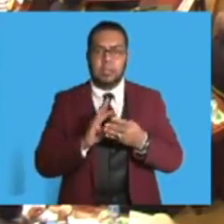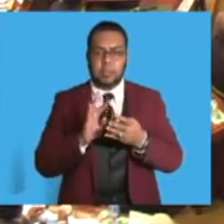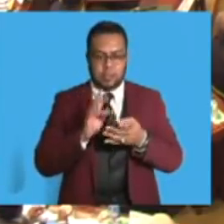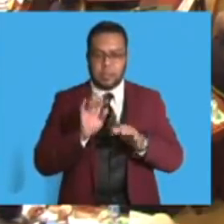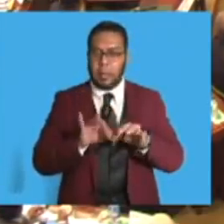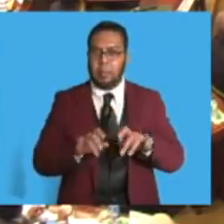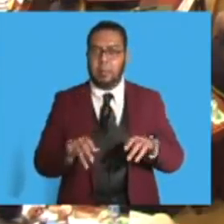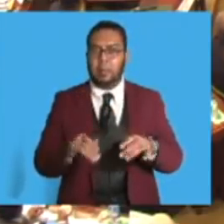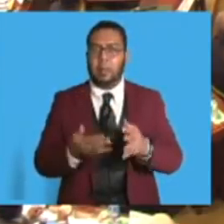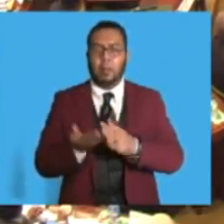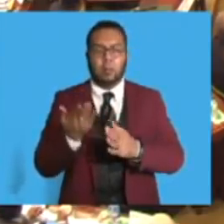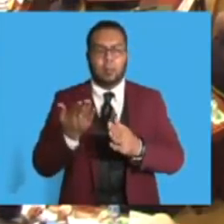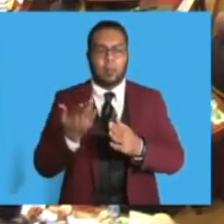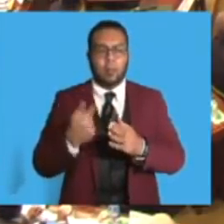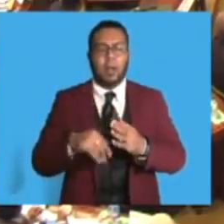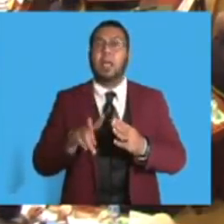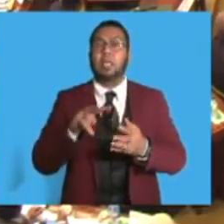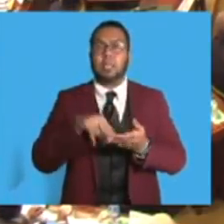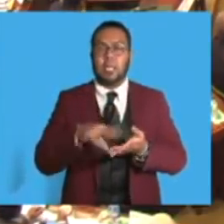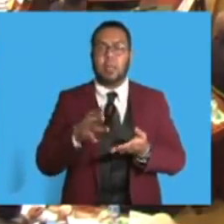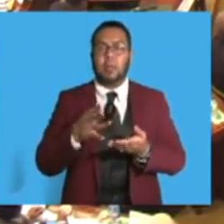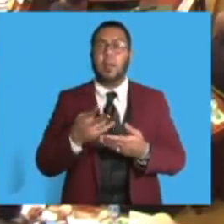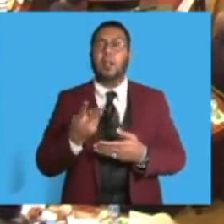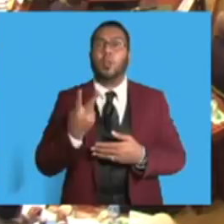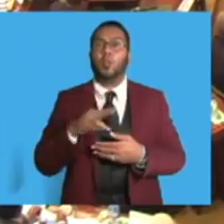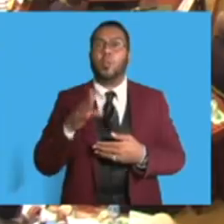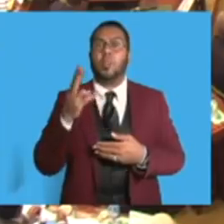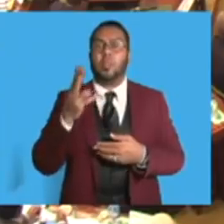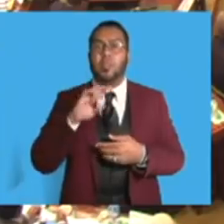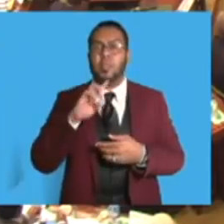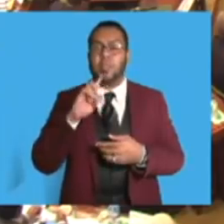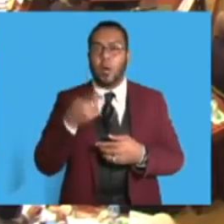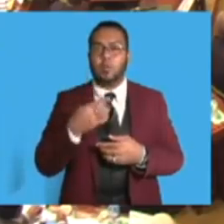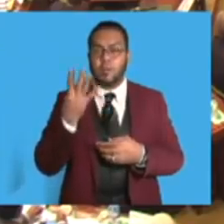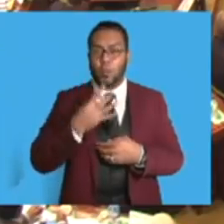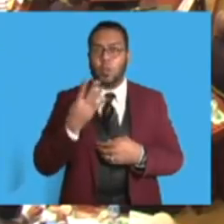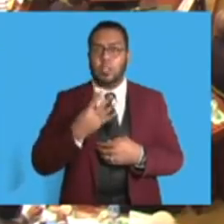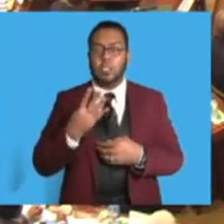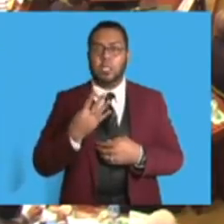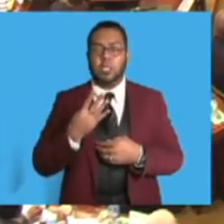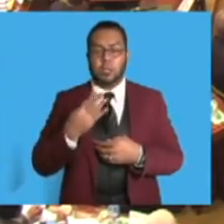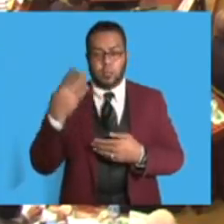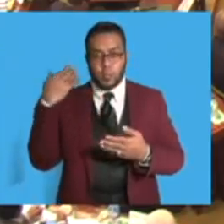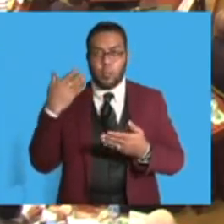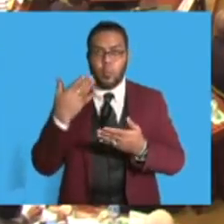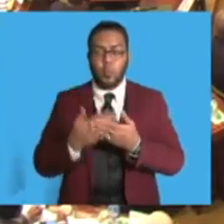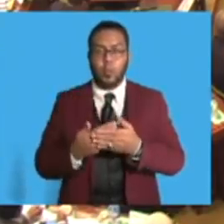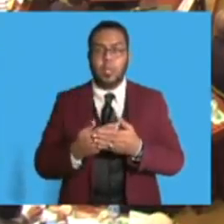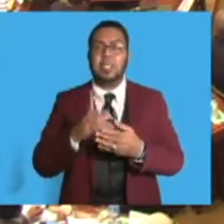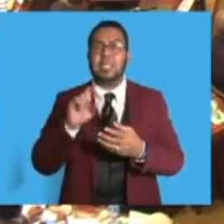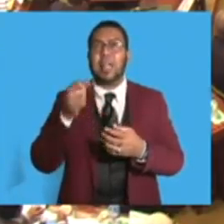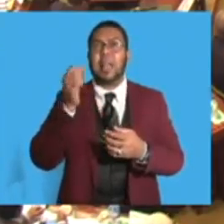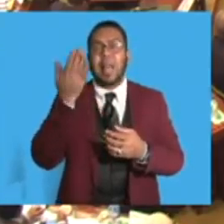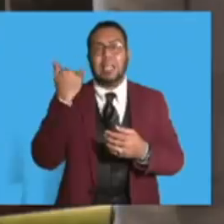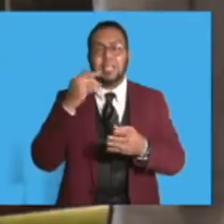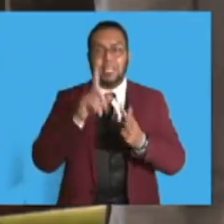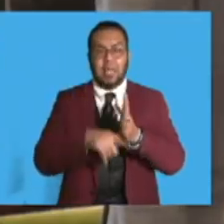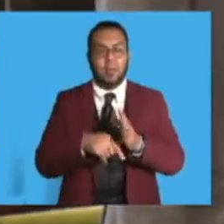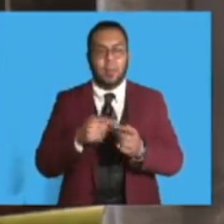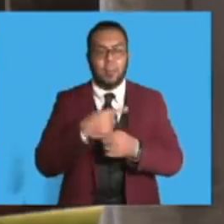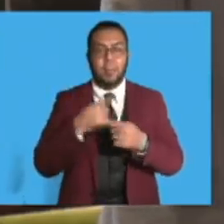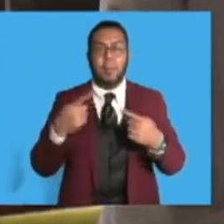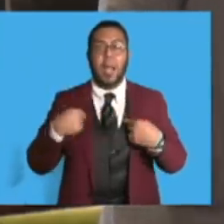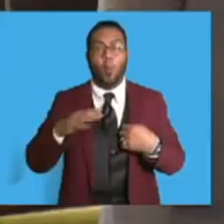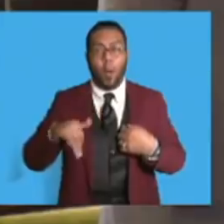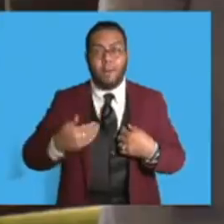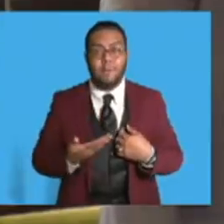I rise to stand up and give my speech, maiden speech, after 2014. And since the last time we spoke, Madam Speaker, my wife Ella and